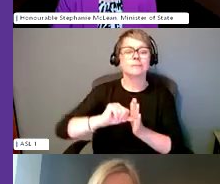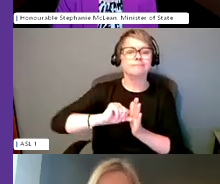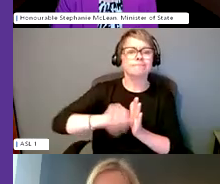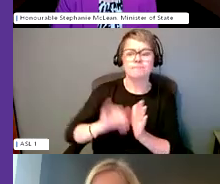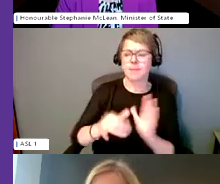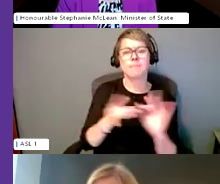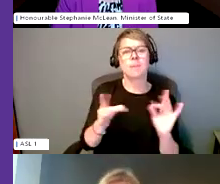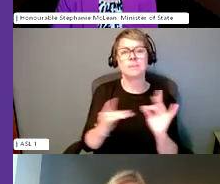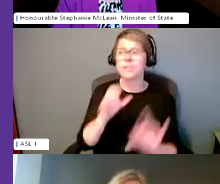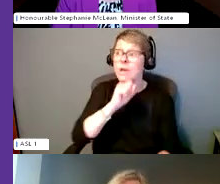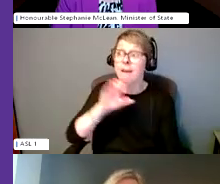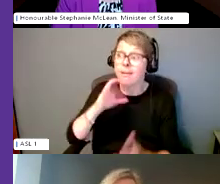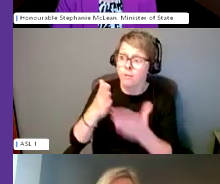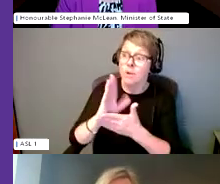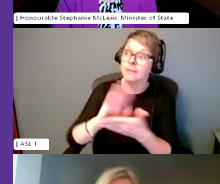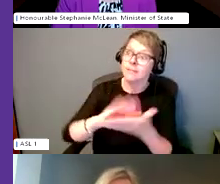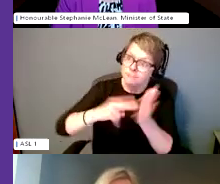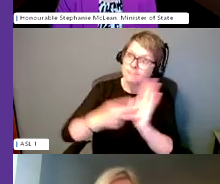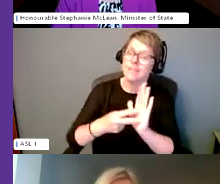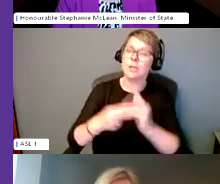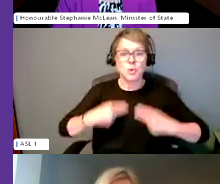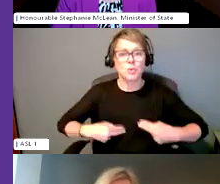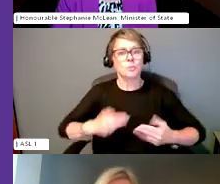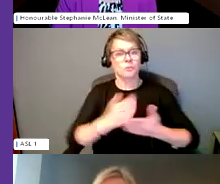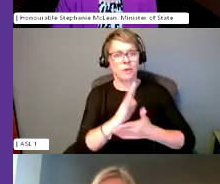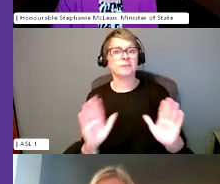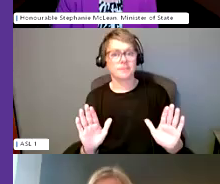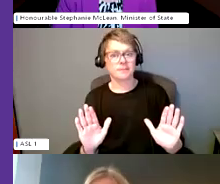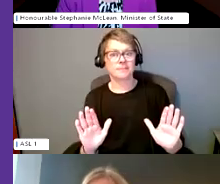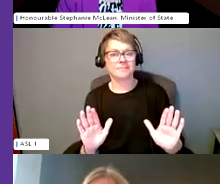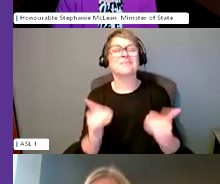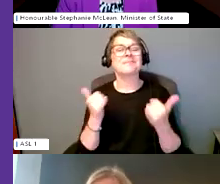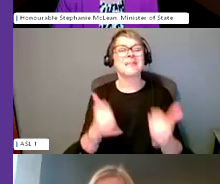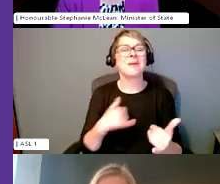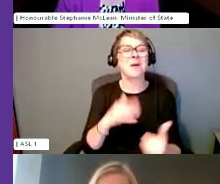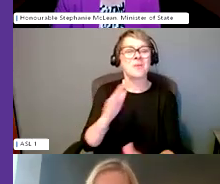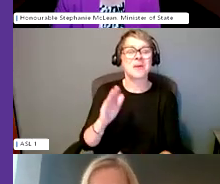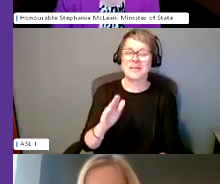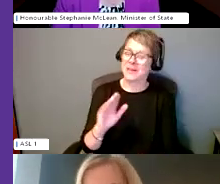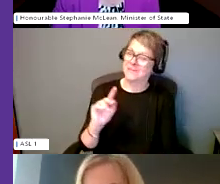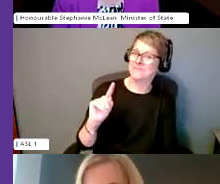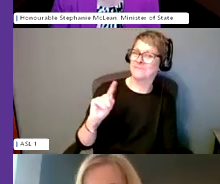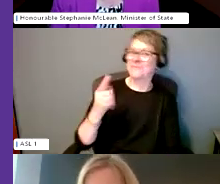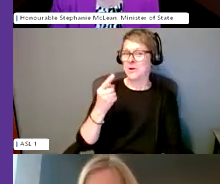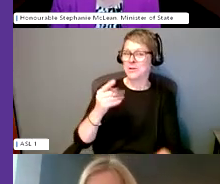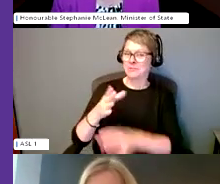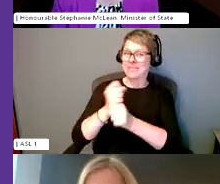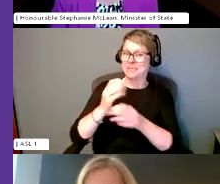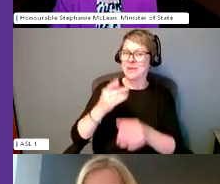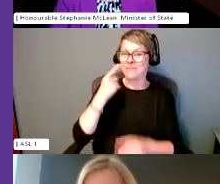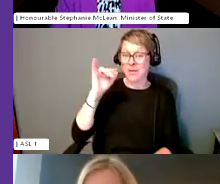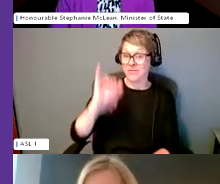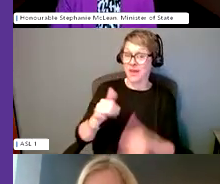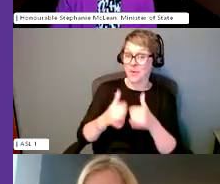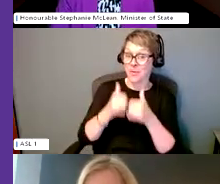elder rights are human rights. I'll now turn it over to the award's first ever recipient, Margaret, for a few